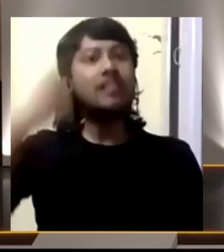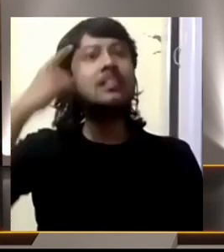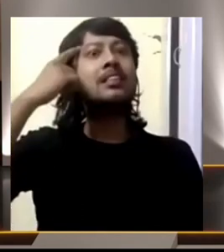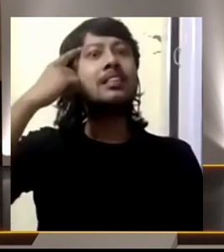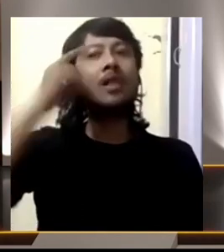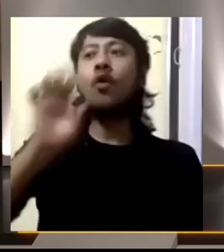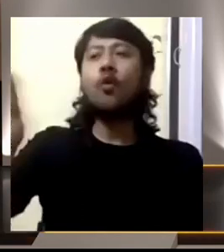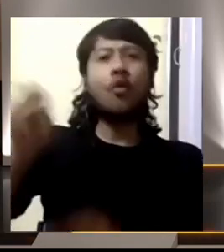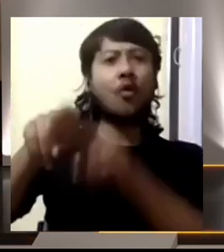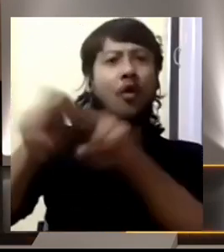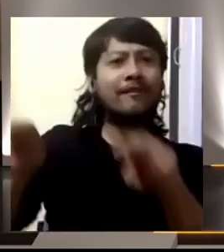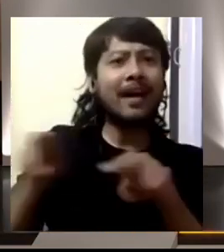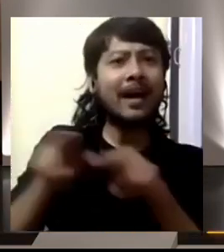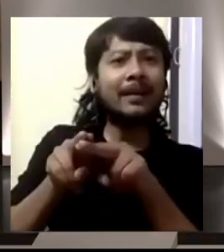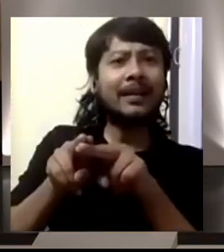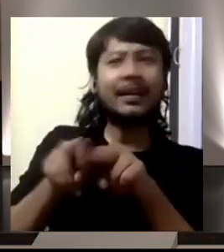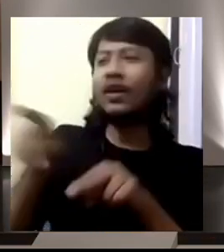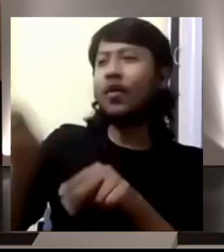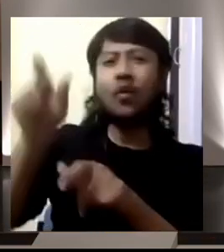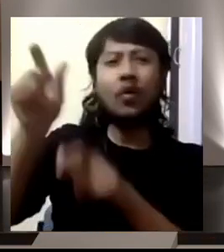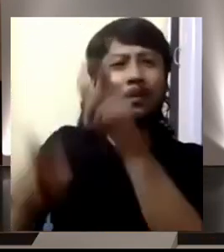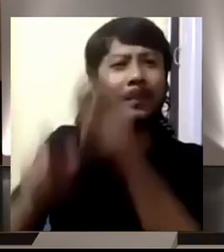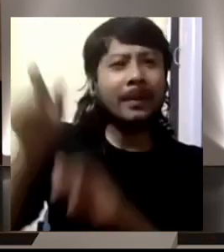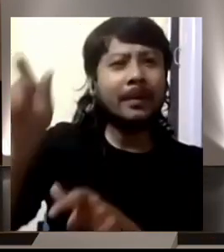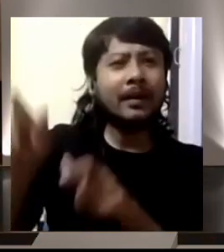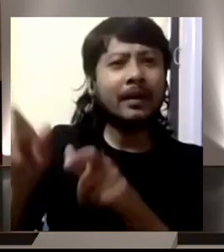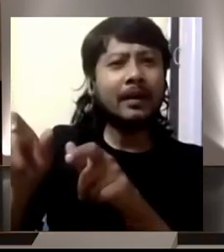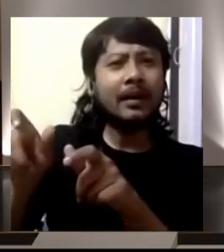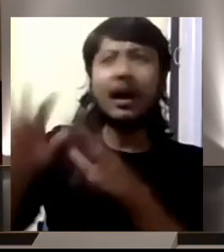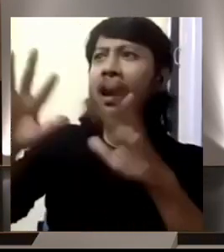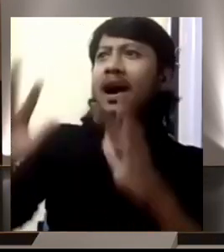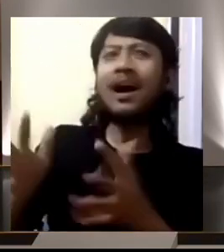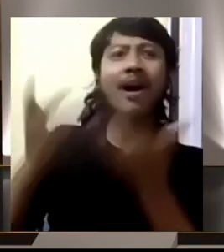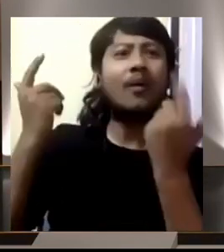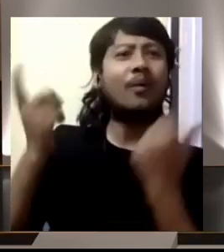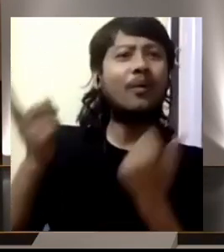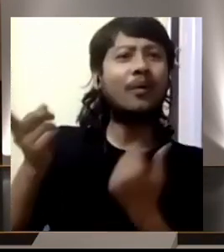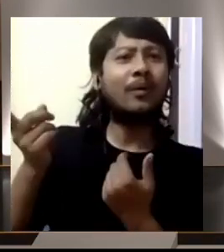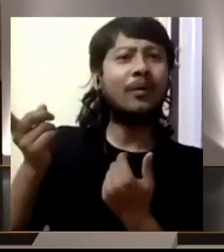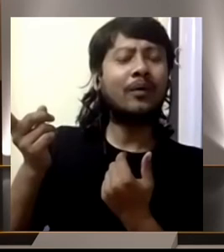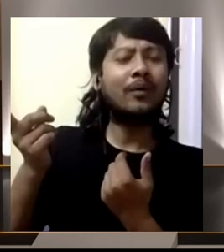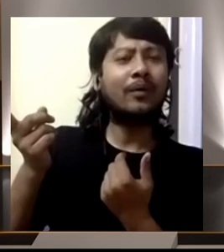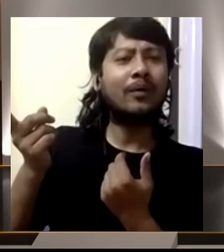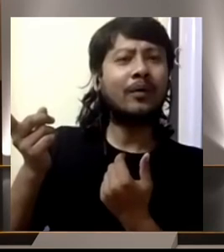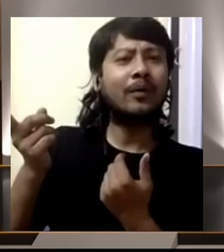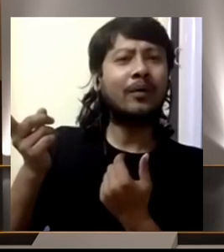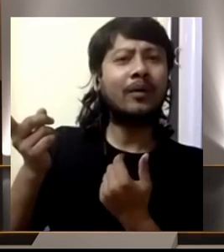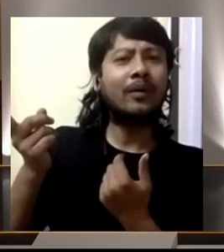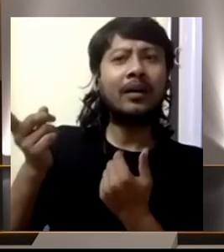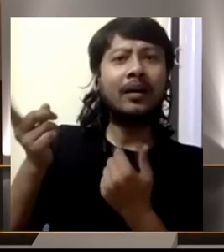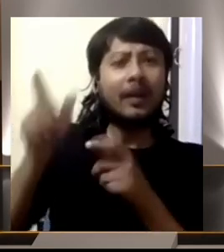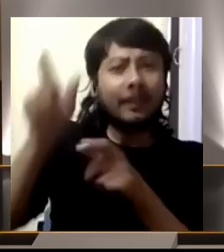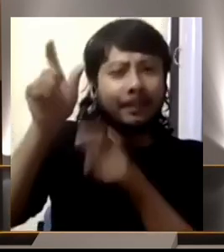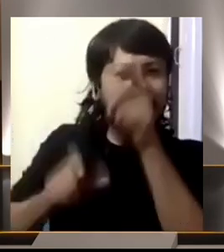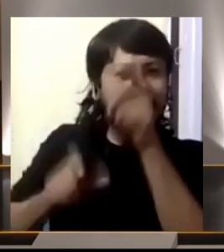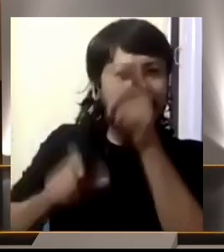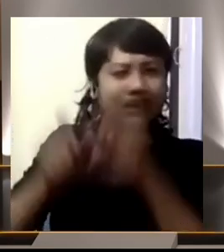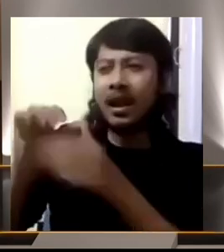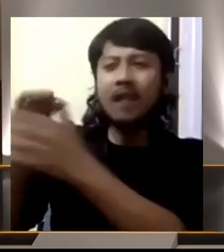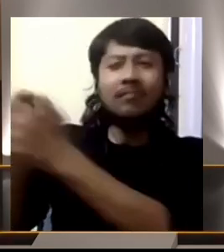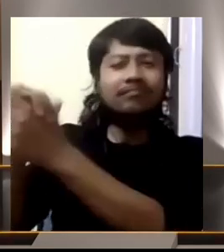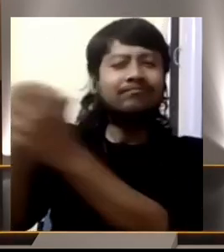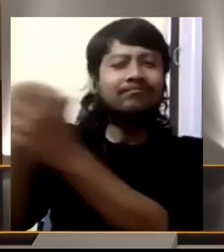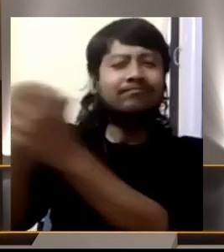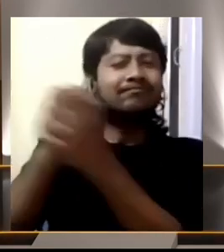caretakers, and all who loved him to share together. And I felt so grateful for the gift of paying